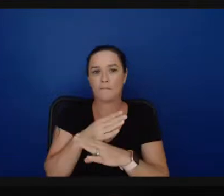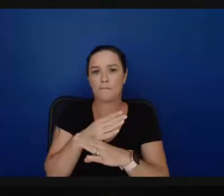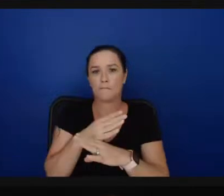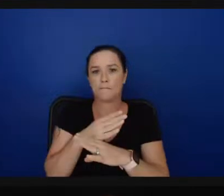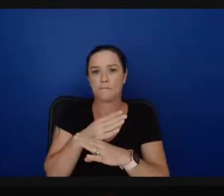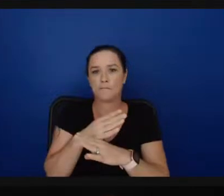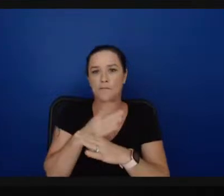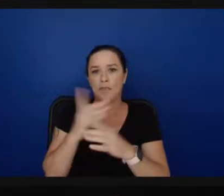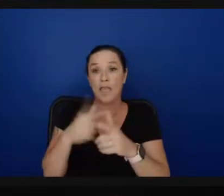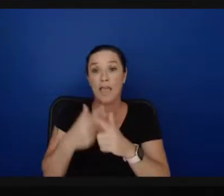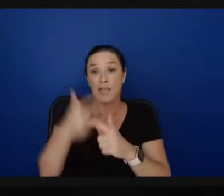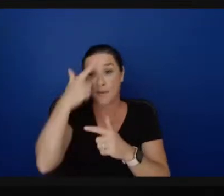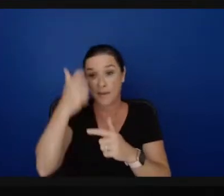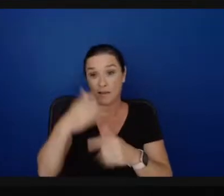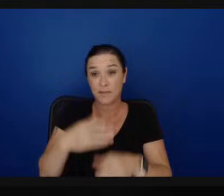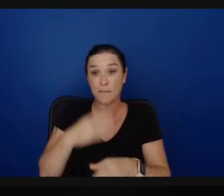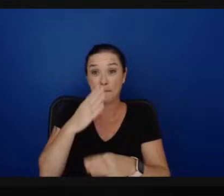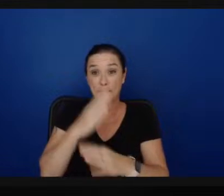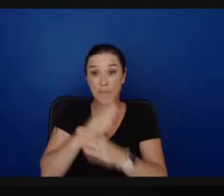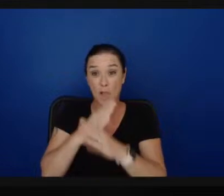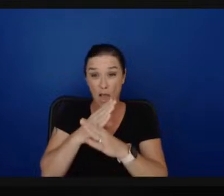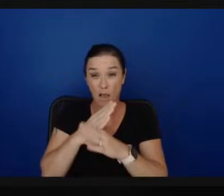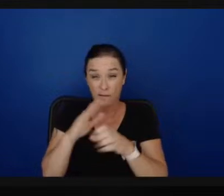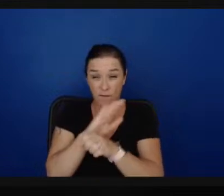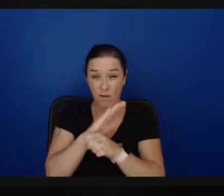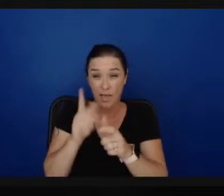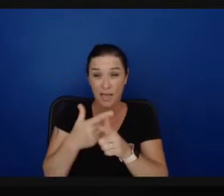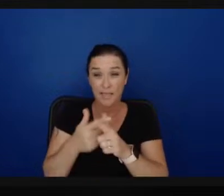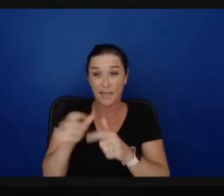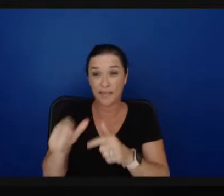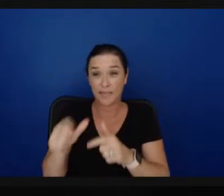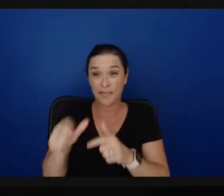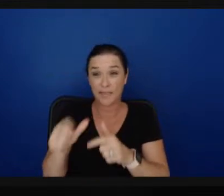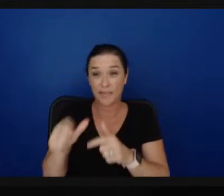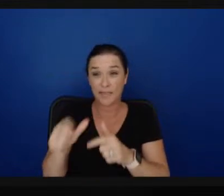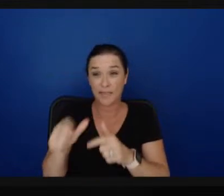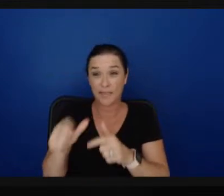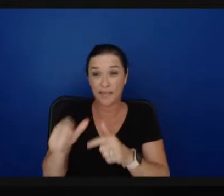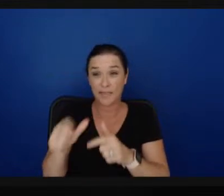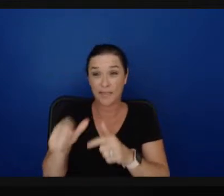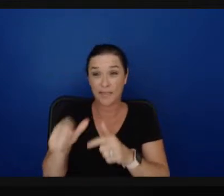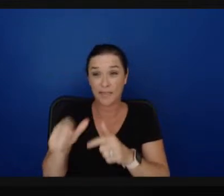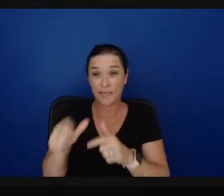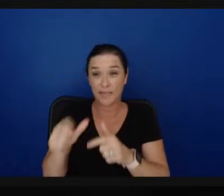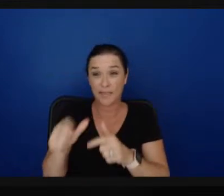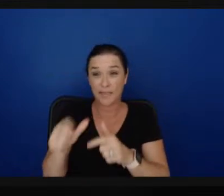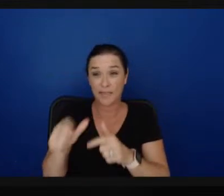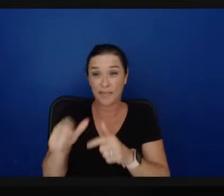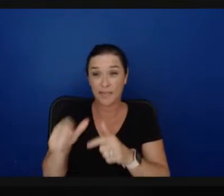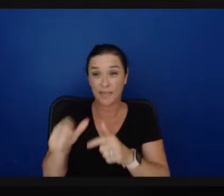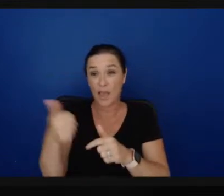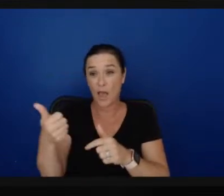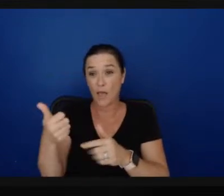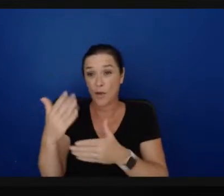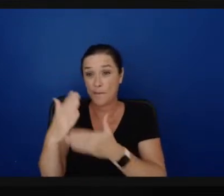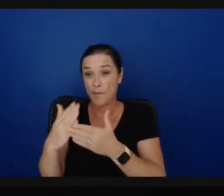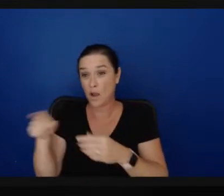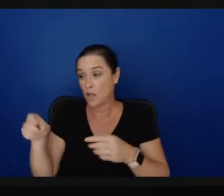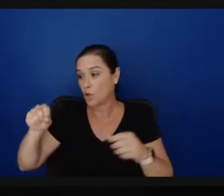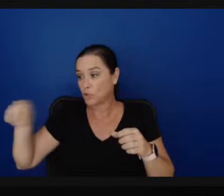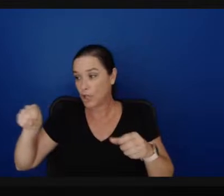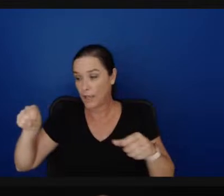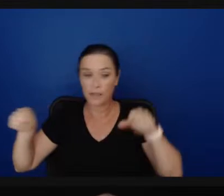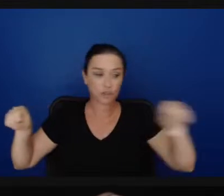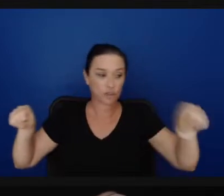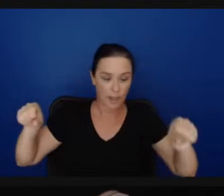then because the block is coherent, the other end of the block is also quaking over on an East Rift connector?